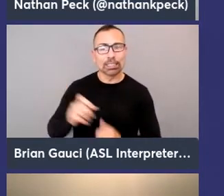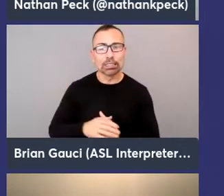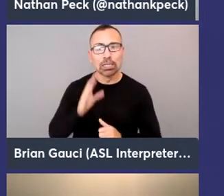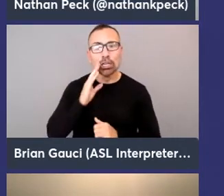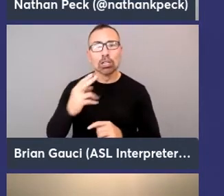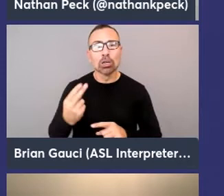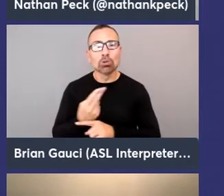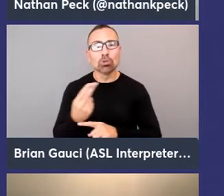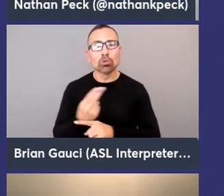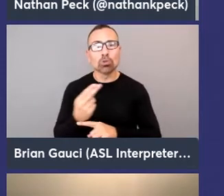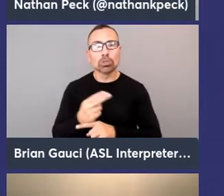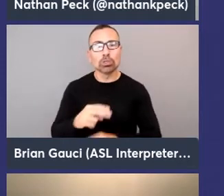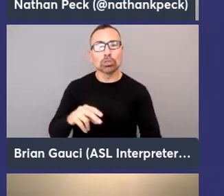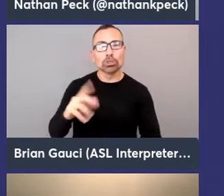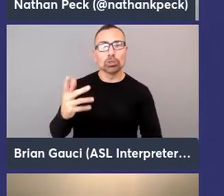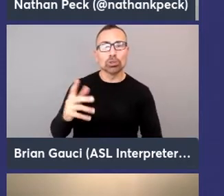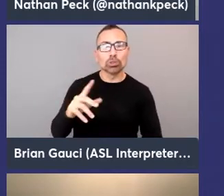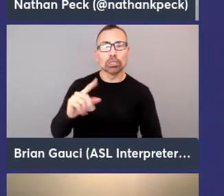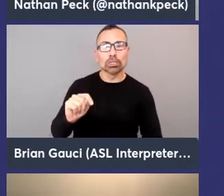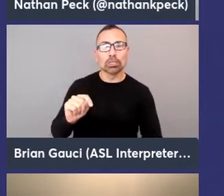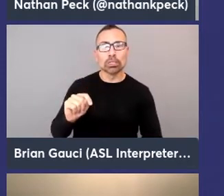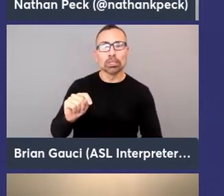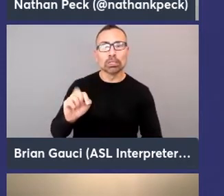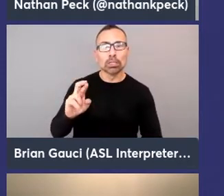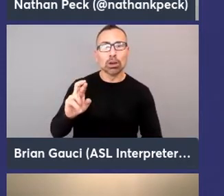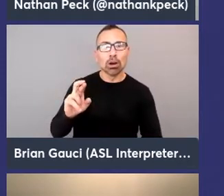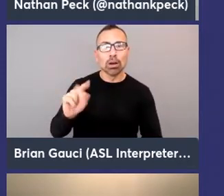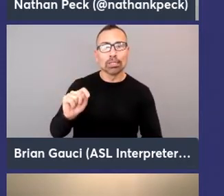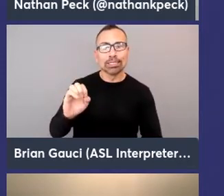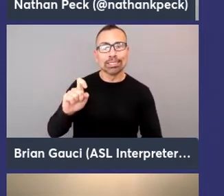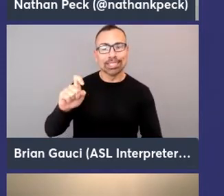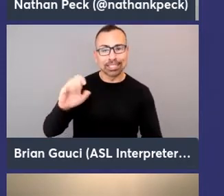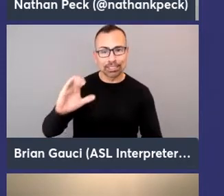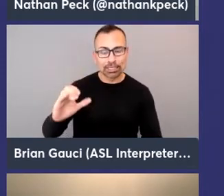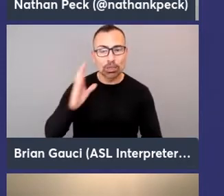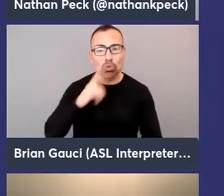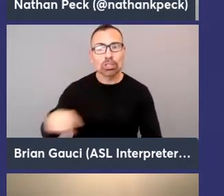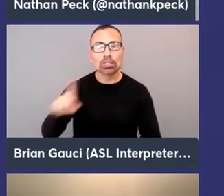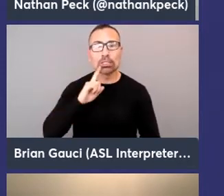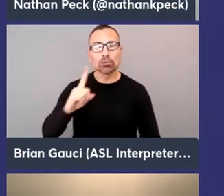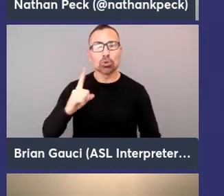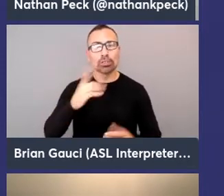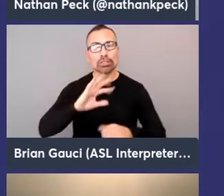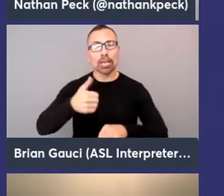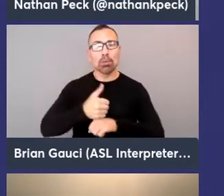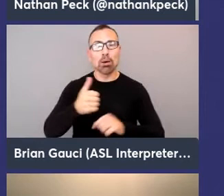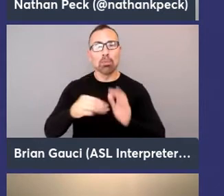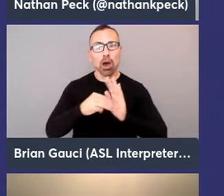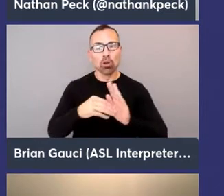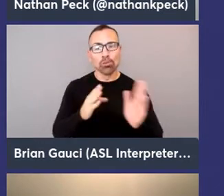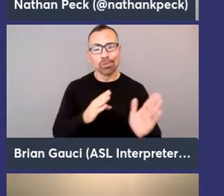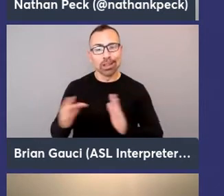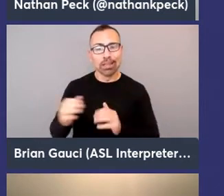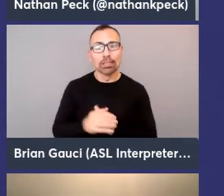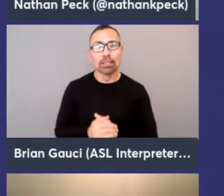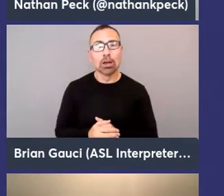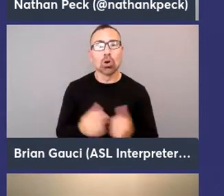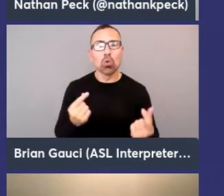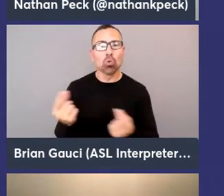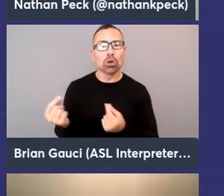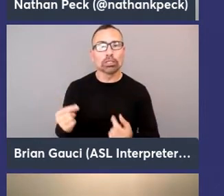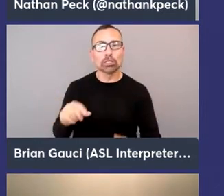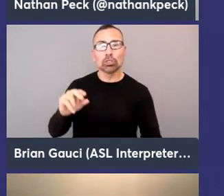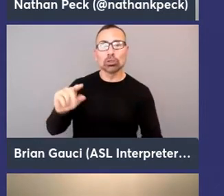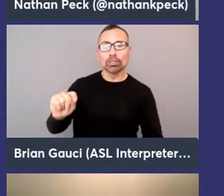which is a command line utility to create a model plan, TensorRT model plan. TensorRT, what it does is it does few